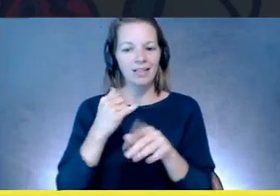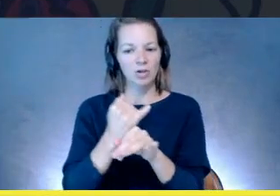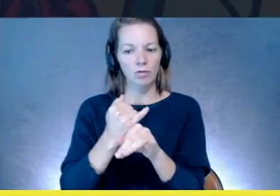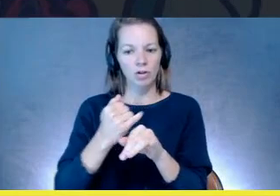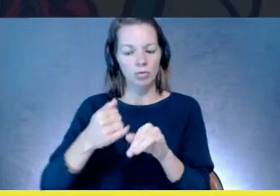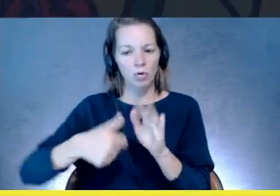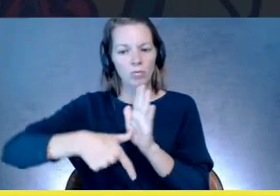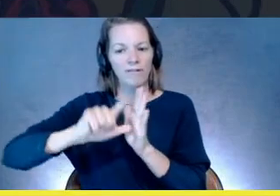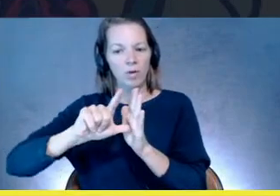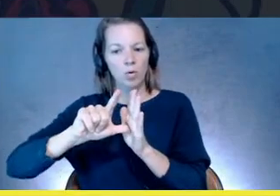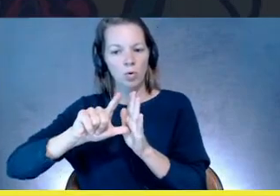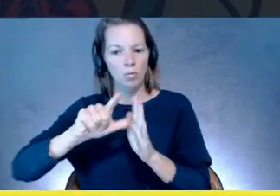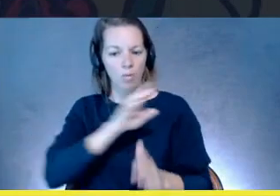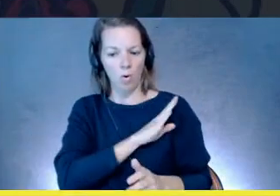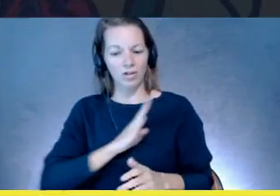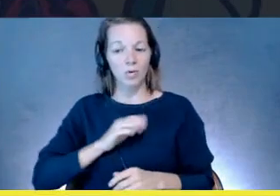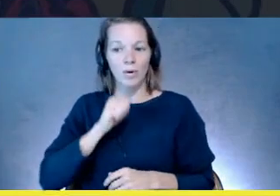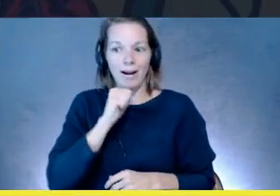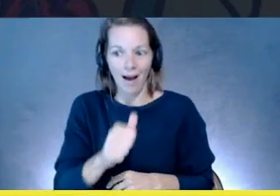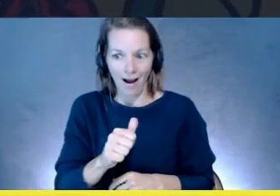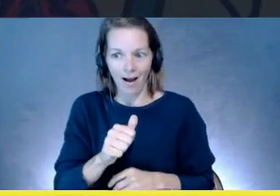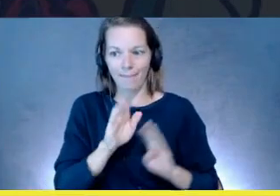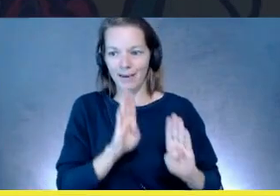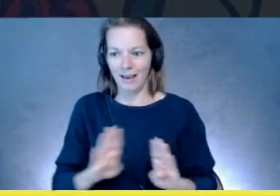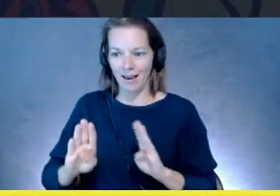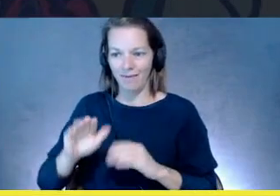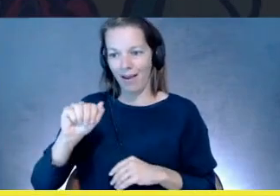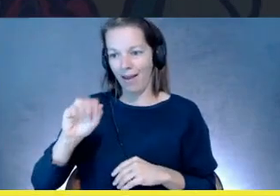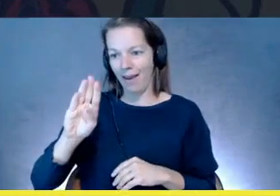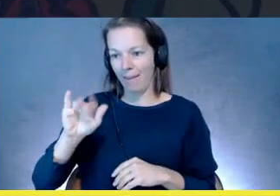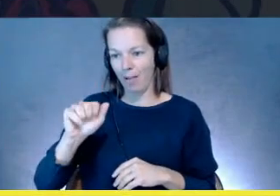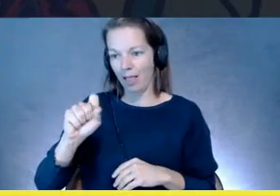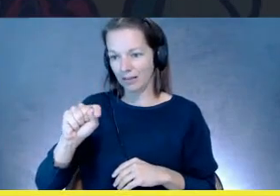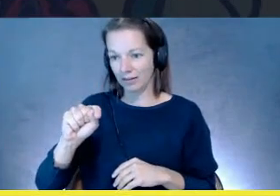ableist in conducting these studies?